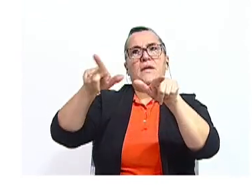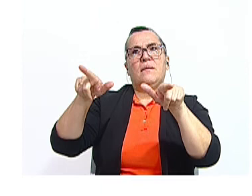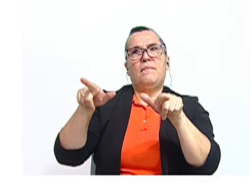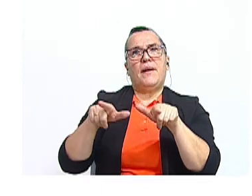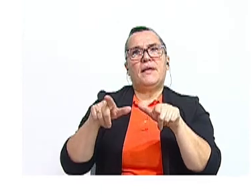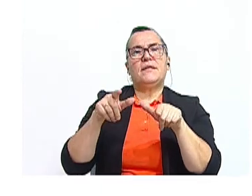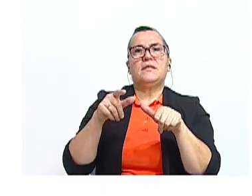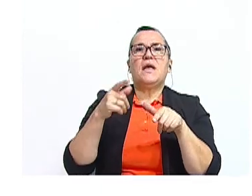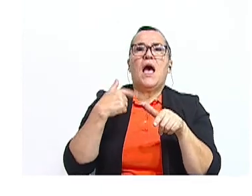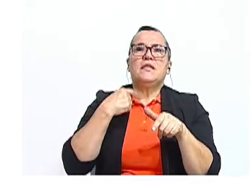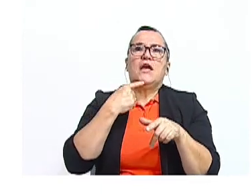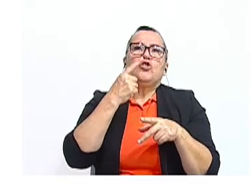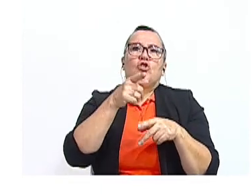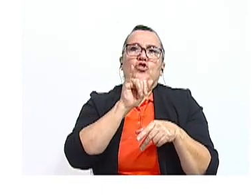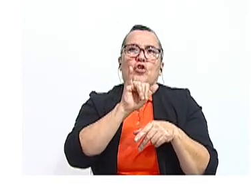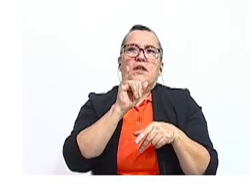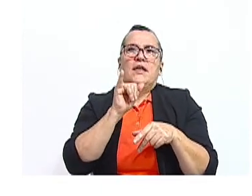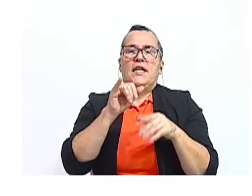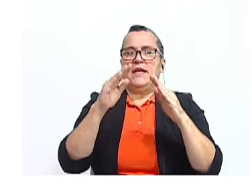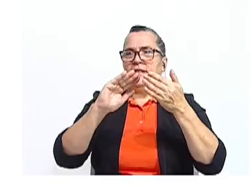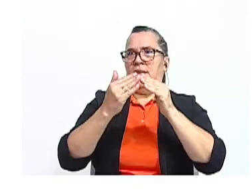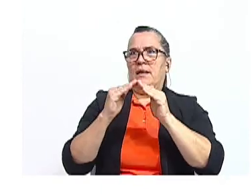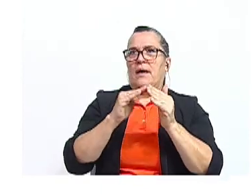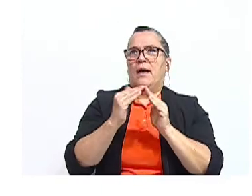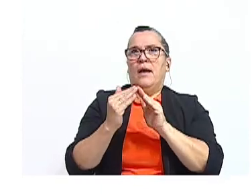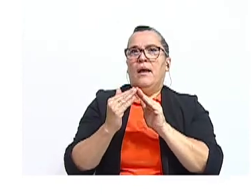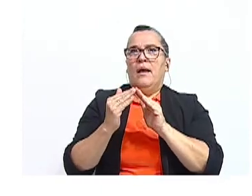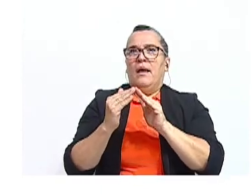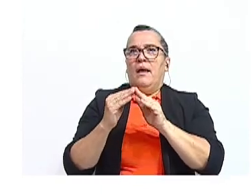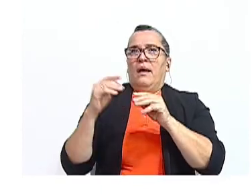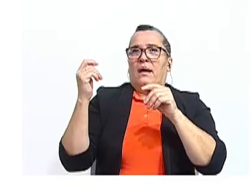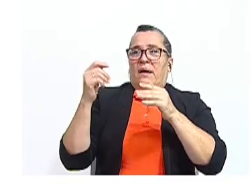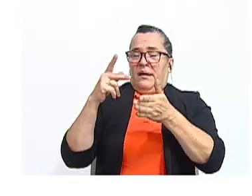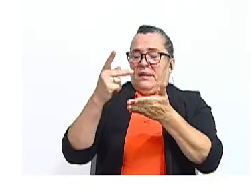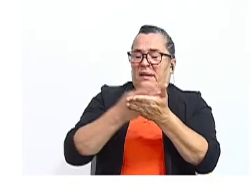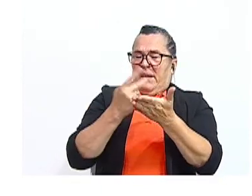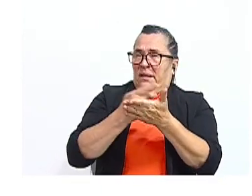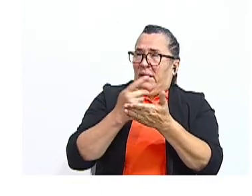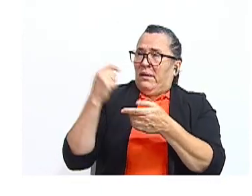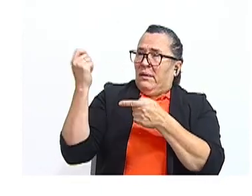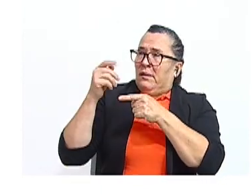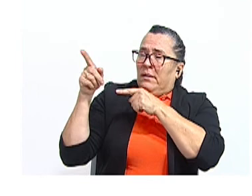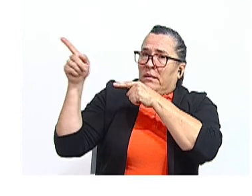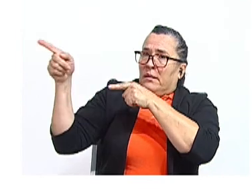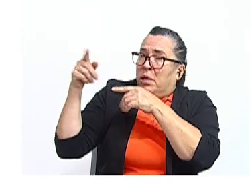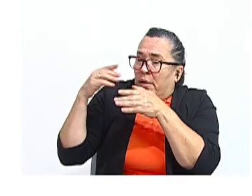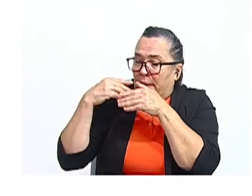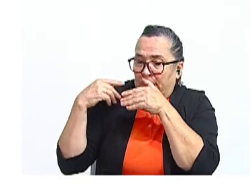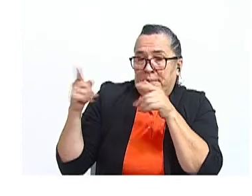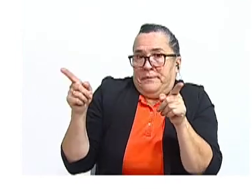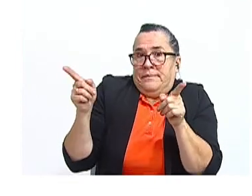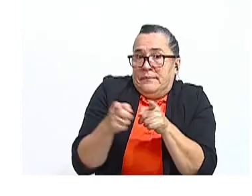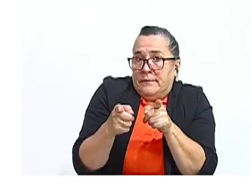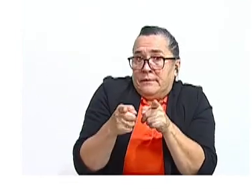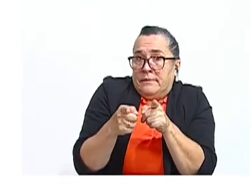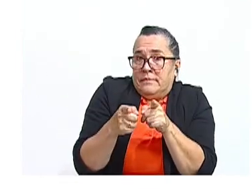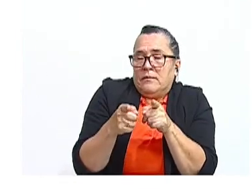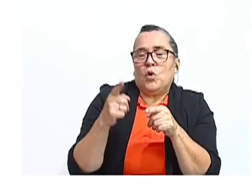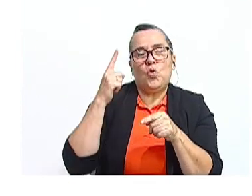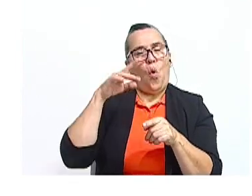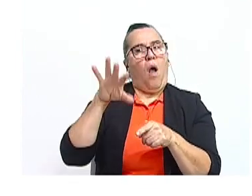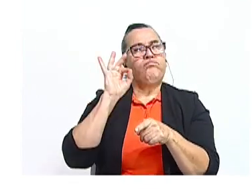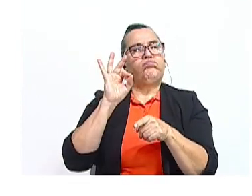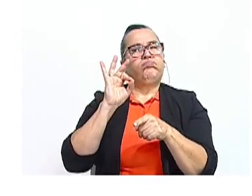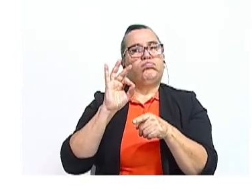place. As I told you, it is a town in the province of Guanacaste. Even though it is a small town, you can find a soccer